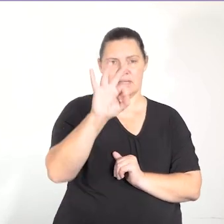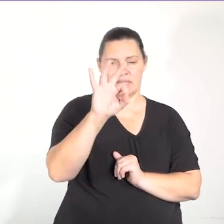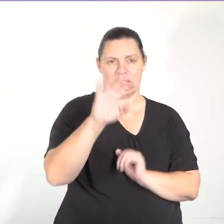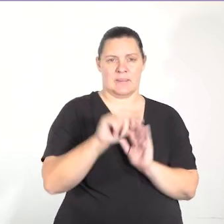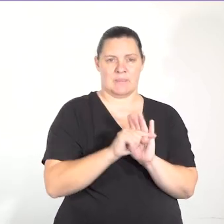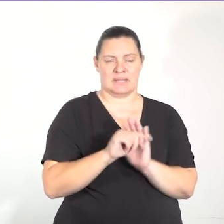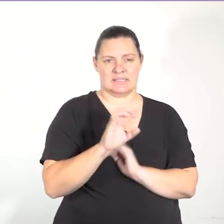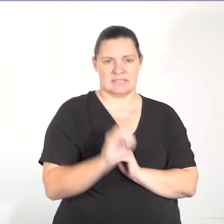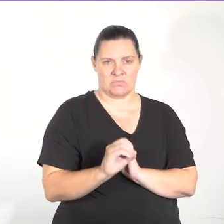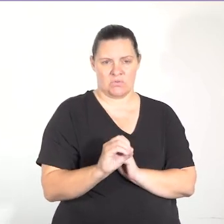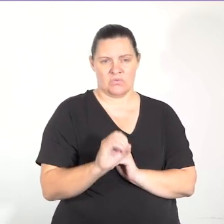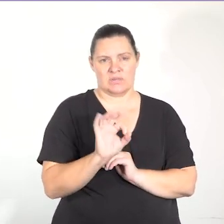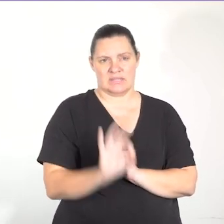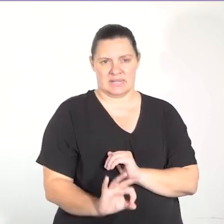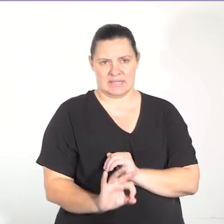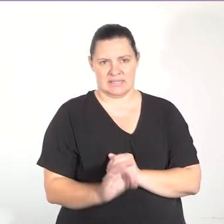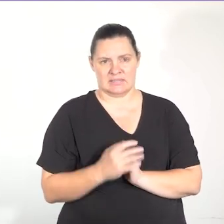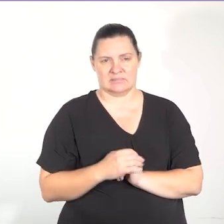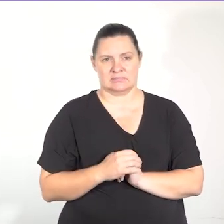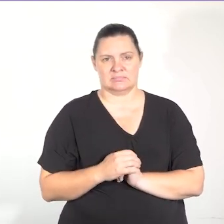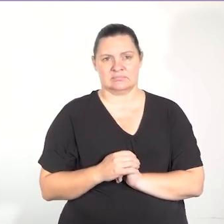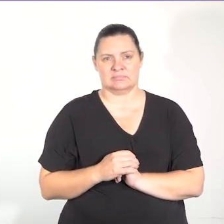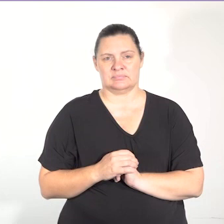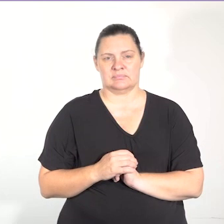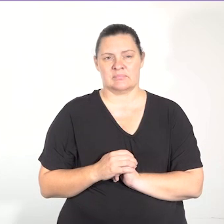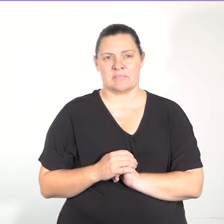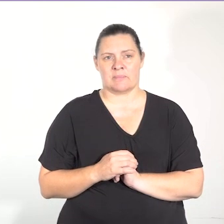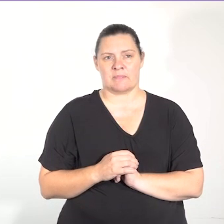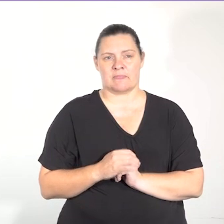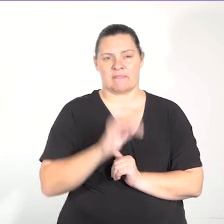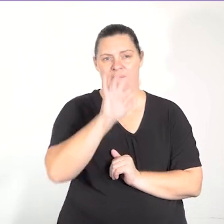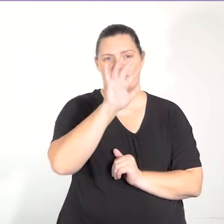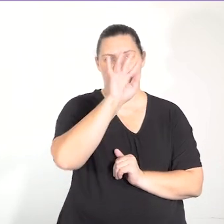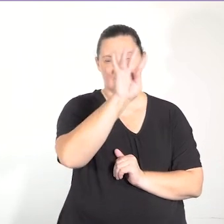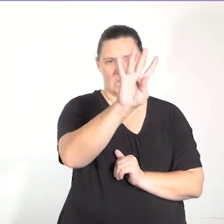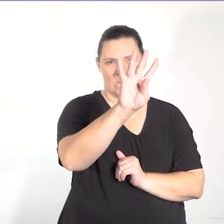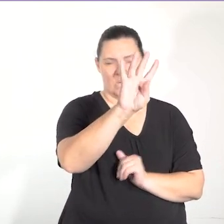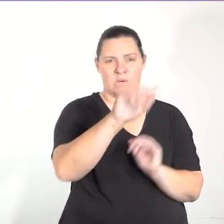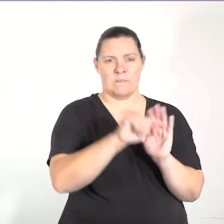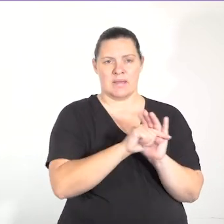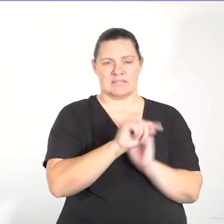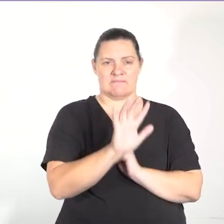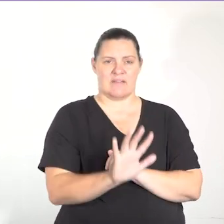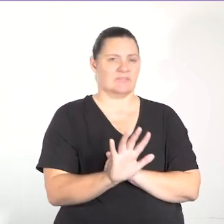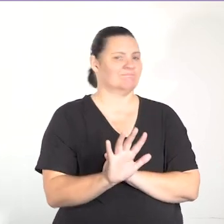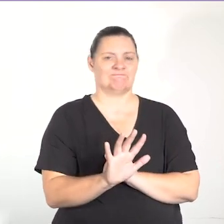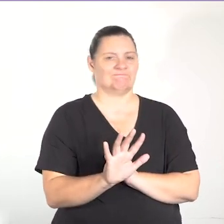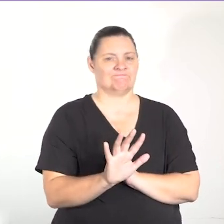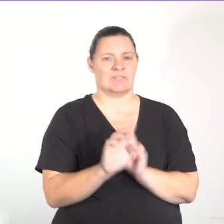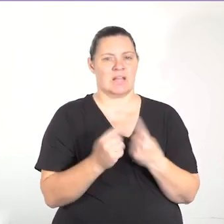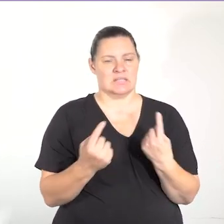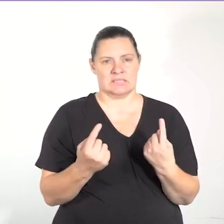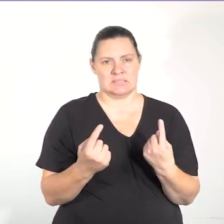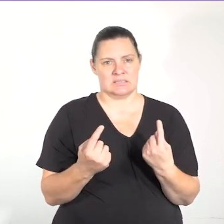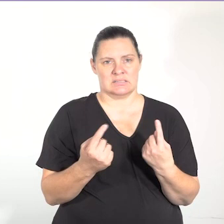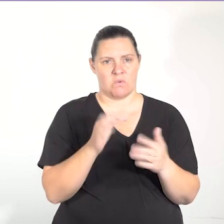3 hundreds minus 0 hundreds. That leaves us with 3 hundreds still. Then we have 4 thousands minus 5,000.